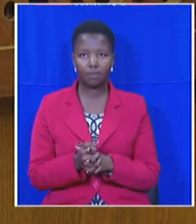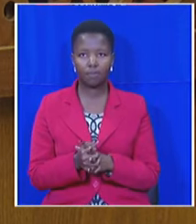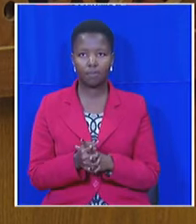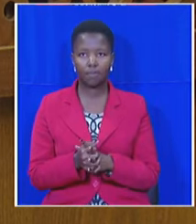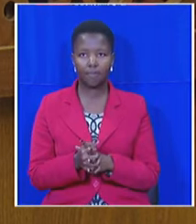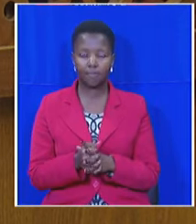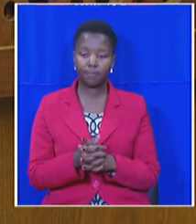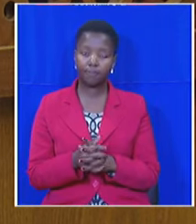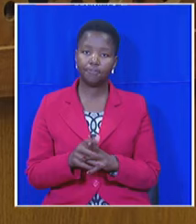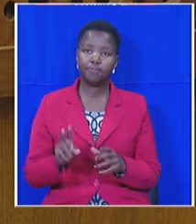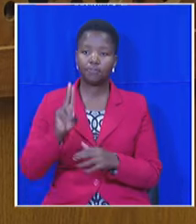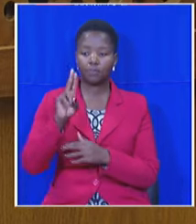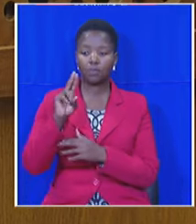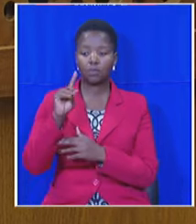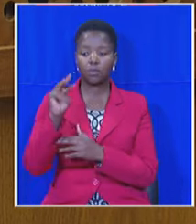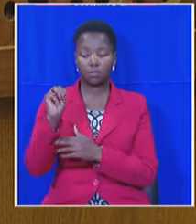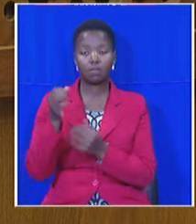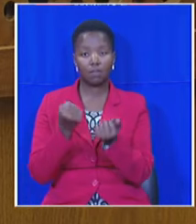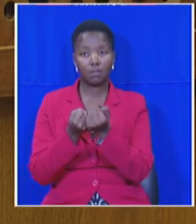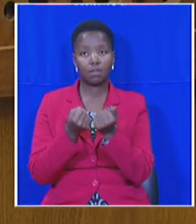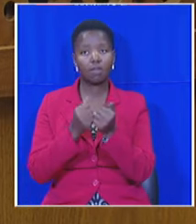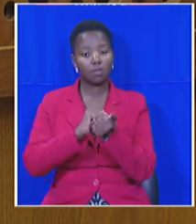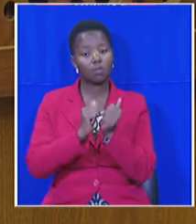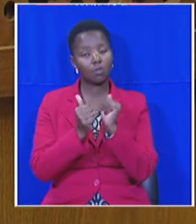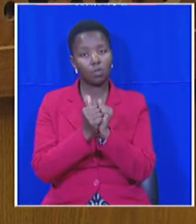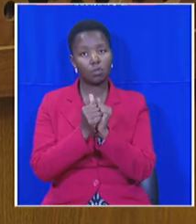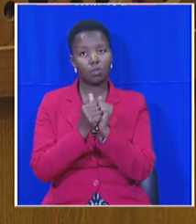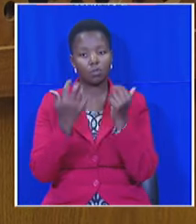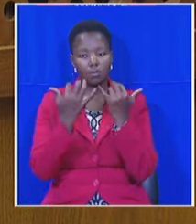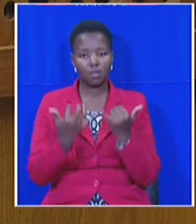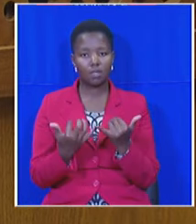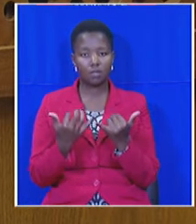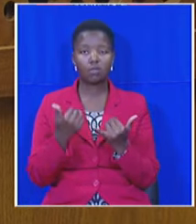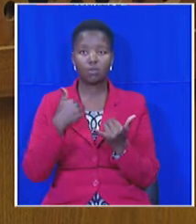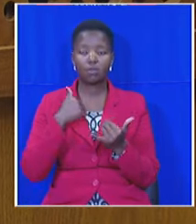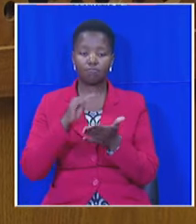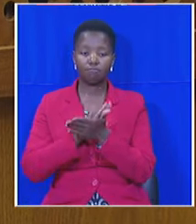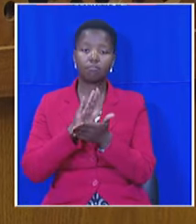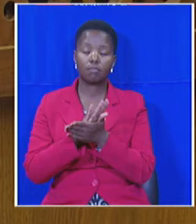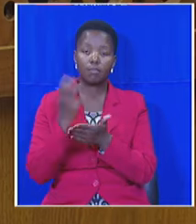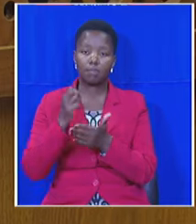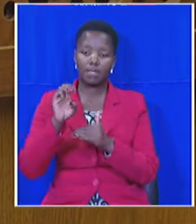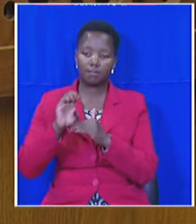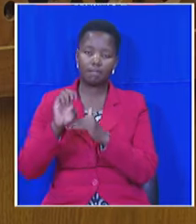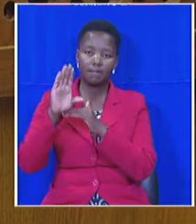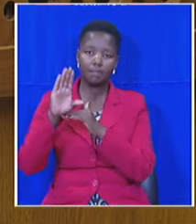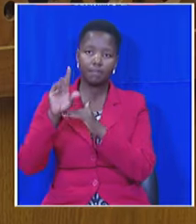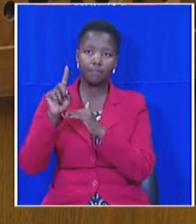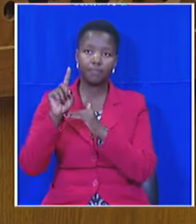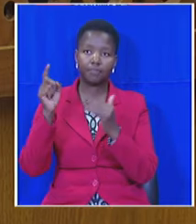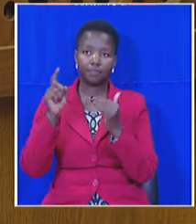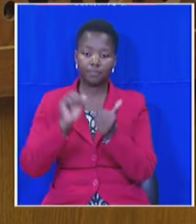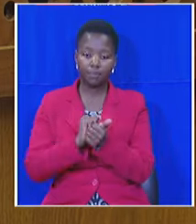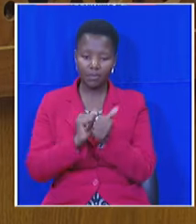The UDM would always support the sporting budget. We welcome the increase. Sport plays a very